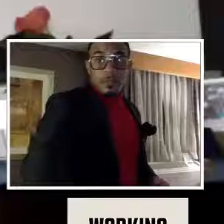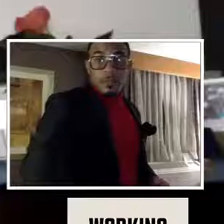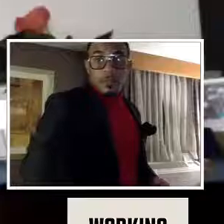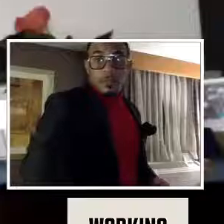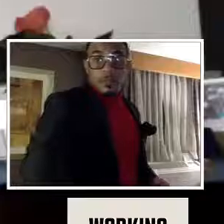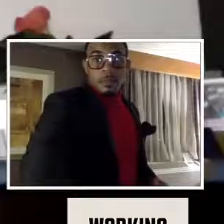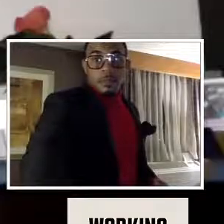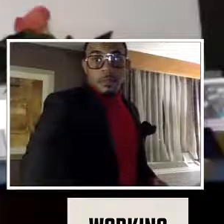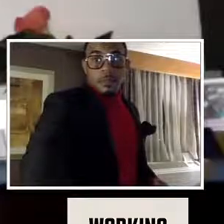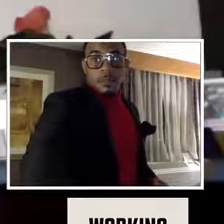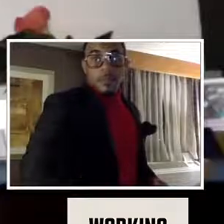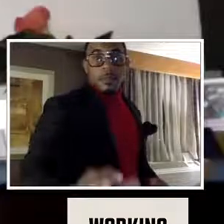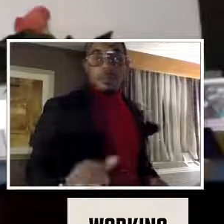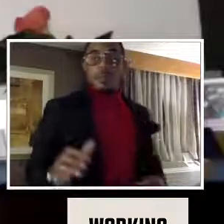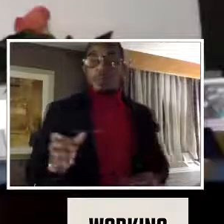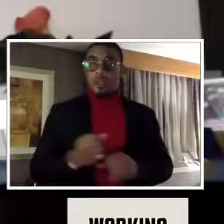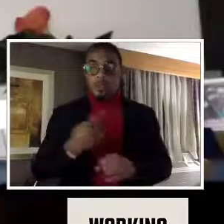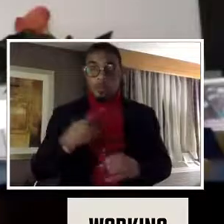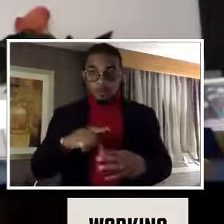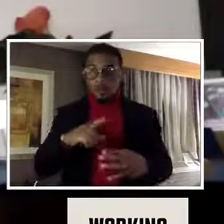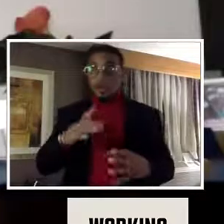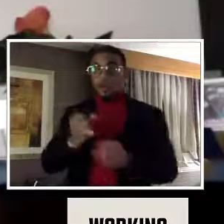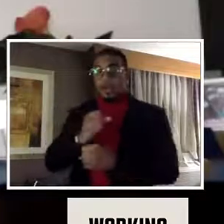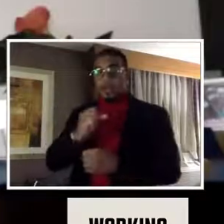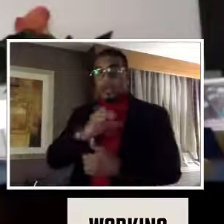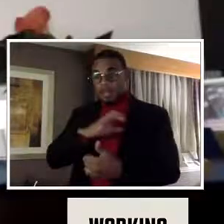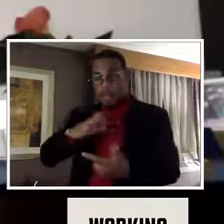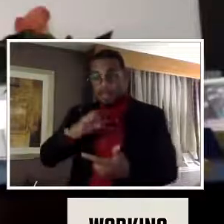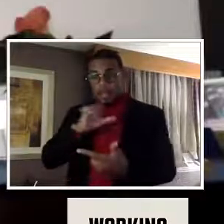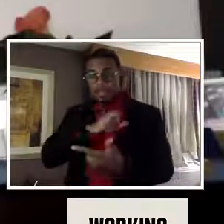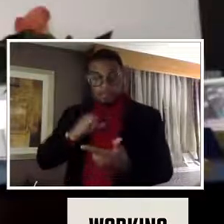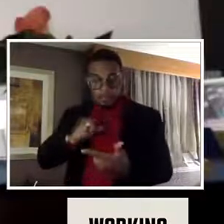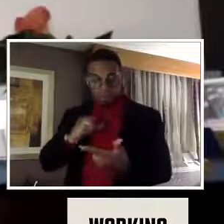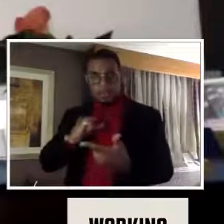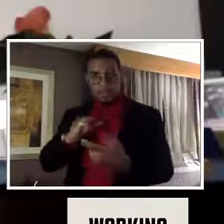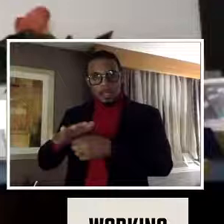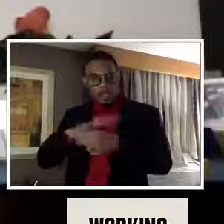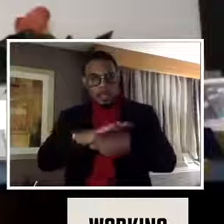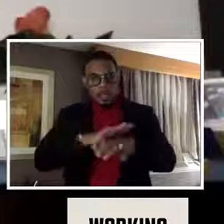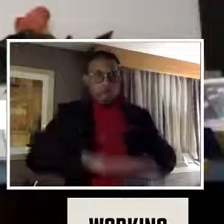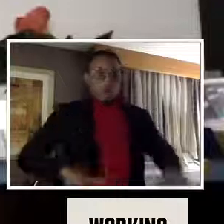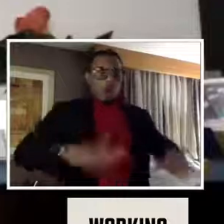offensive and win the People's Charter in Congress and state houses and in localities